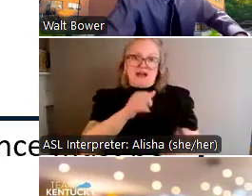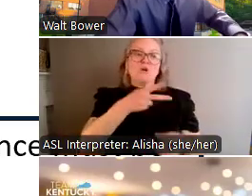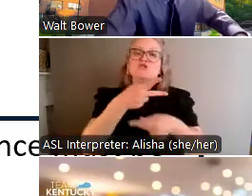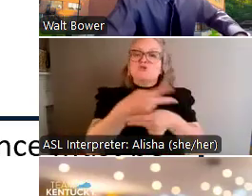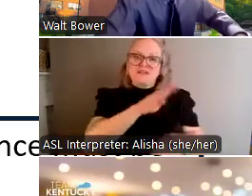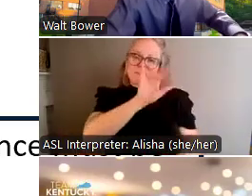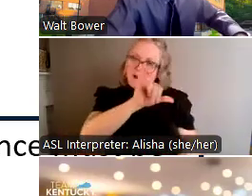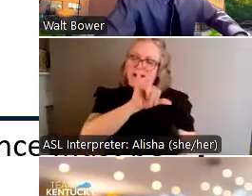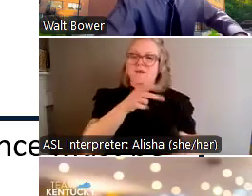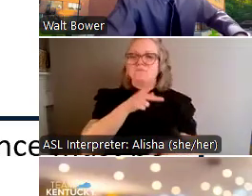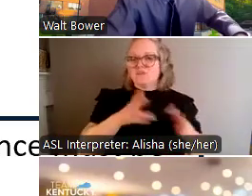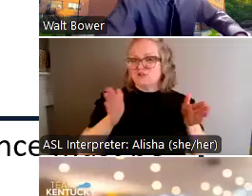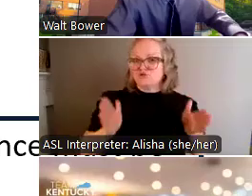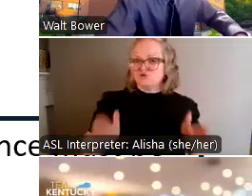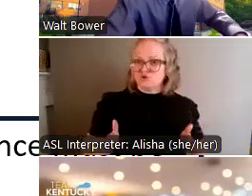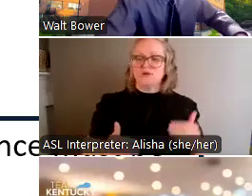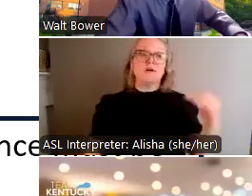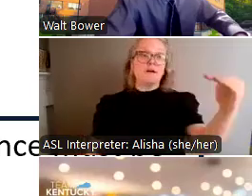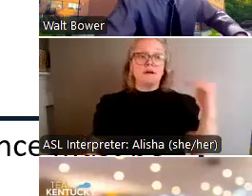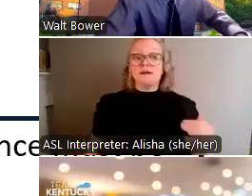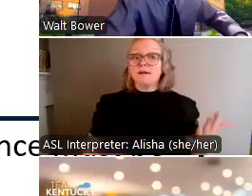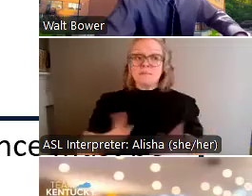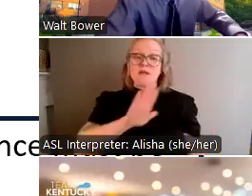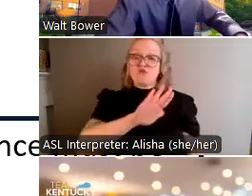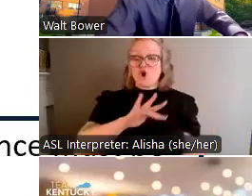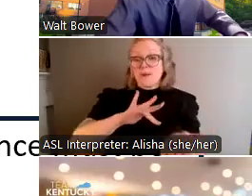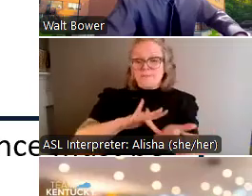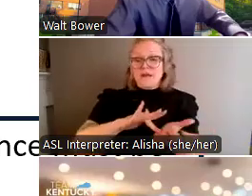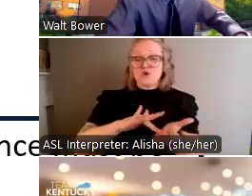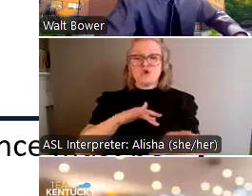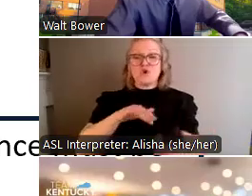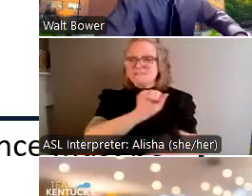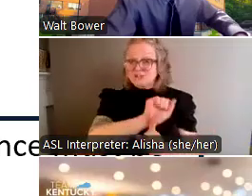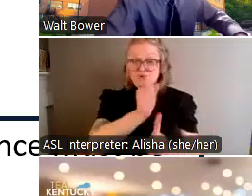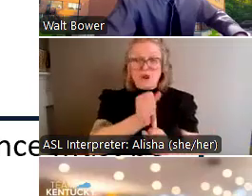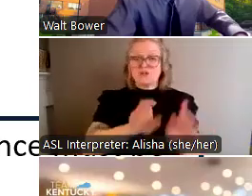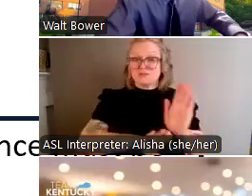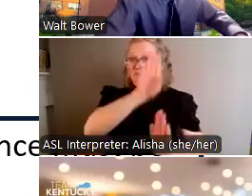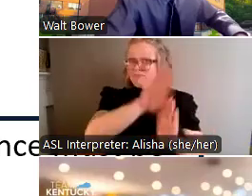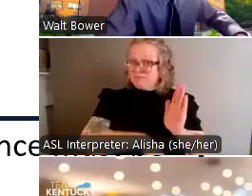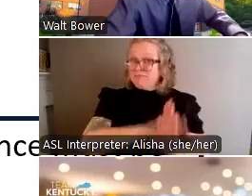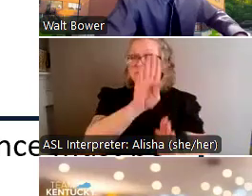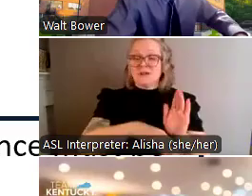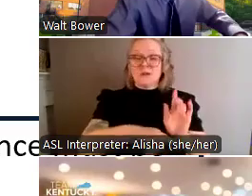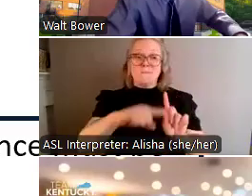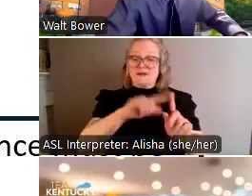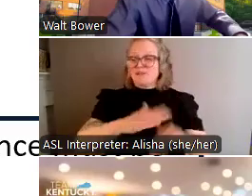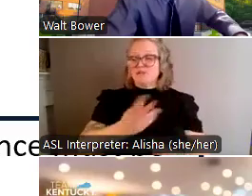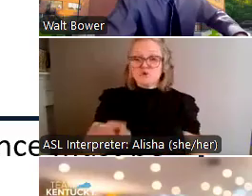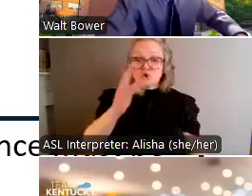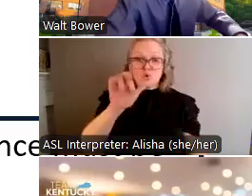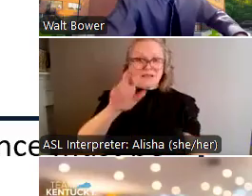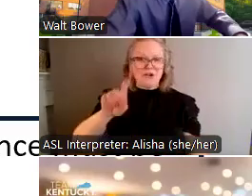professional. They may have unstable medical conditions with at least 2 care needs in specific